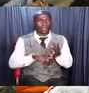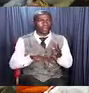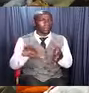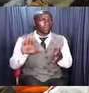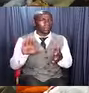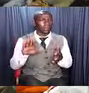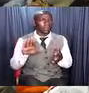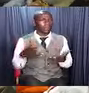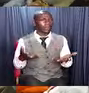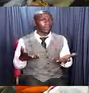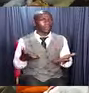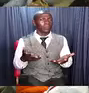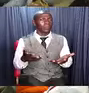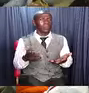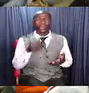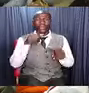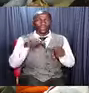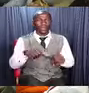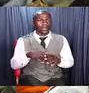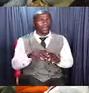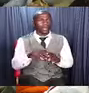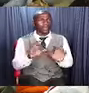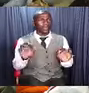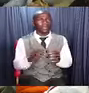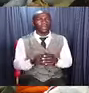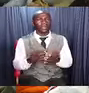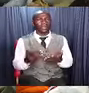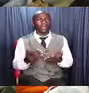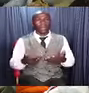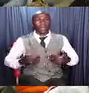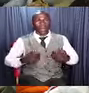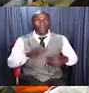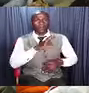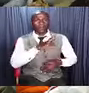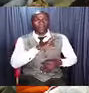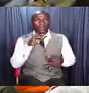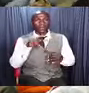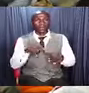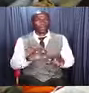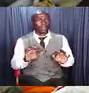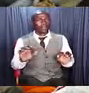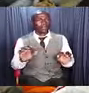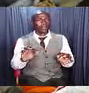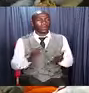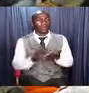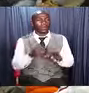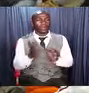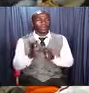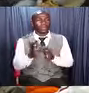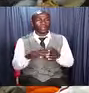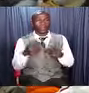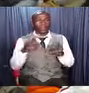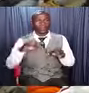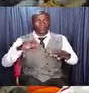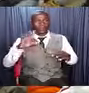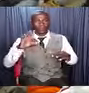husband. Hamkai ndani. You're not tiring in it. Muna matunda yasiyo kaa. You have fruits that don't remain. Mara Yesu anaona matunda la upendo,